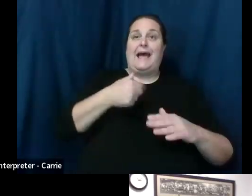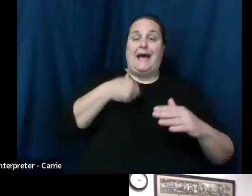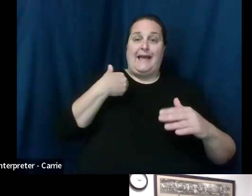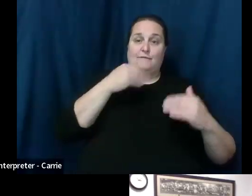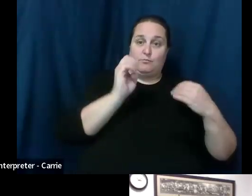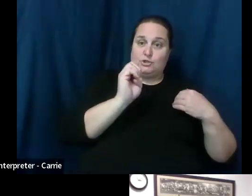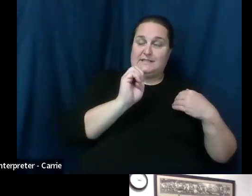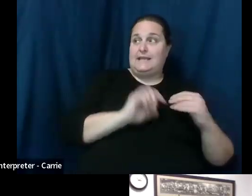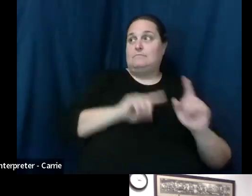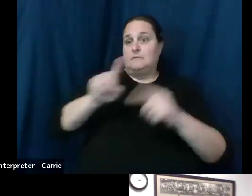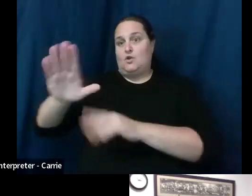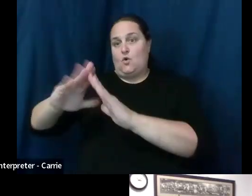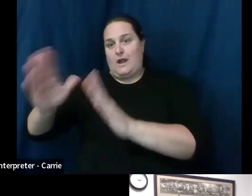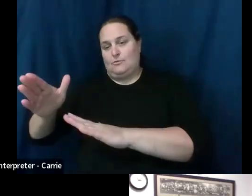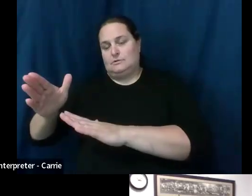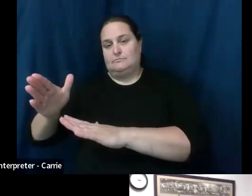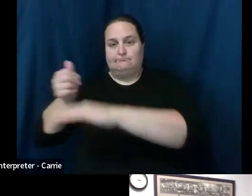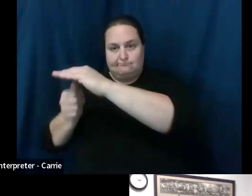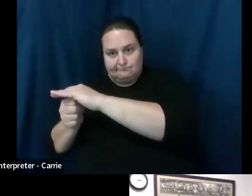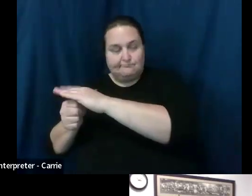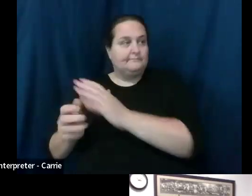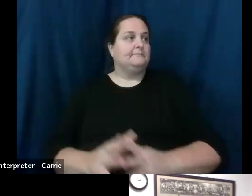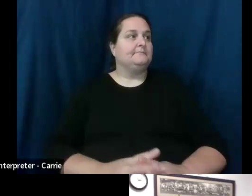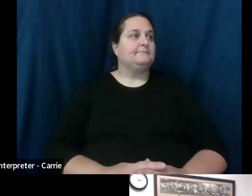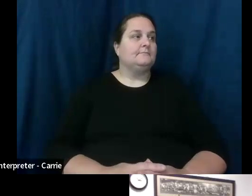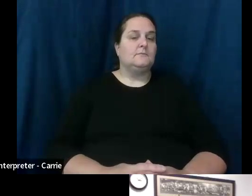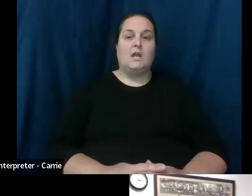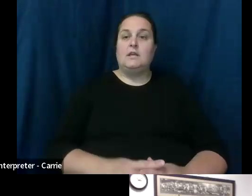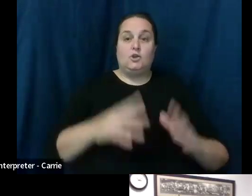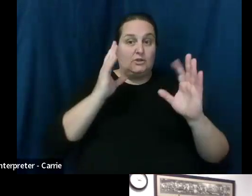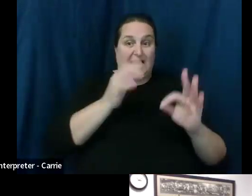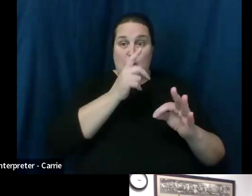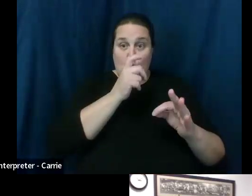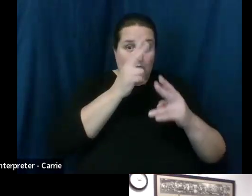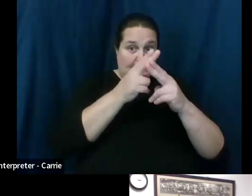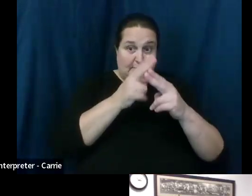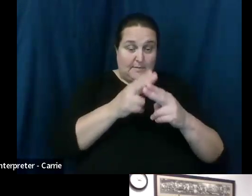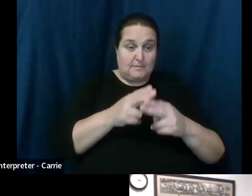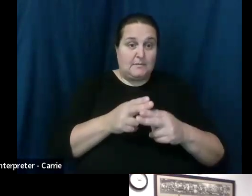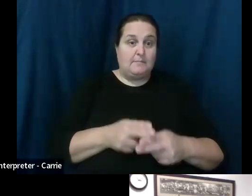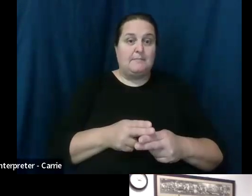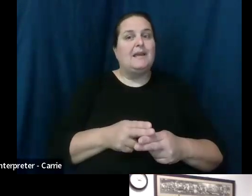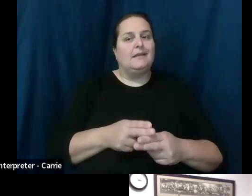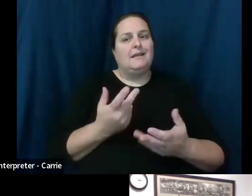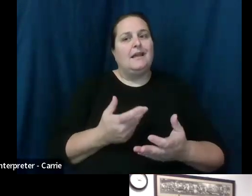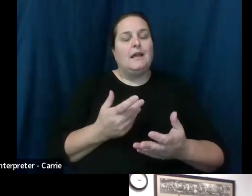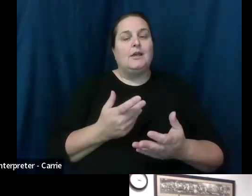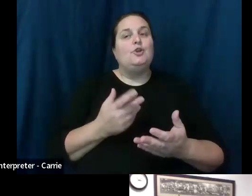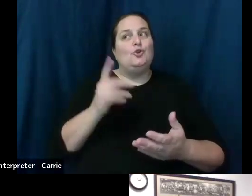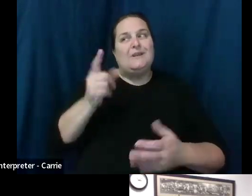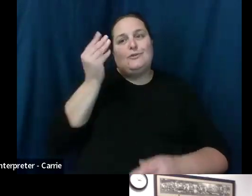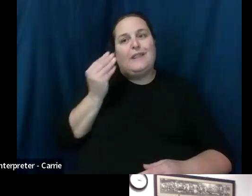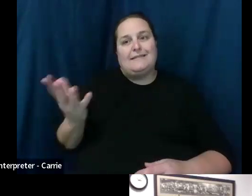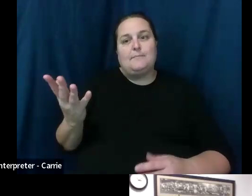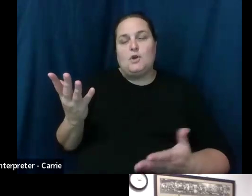And once you've thought of those three people, you want to make sure that you're speaking with them about what they would need to do to